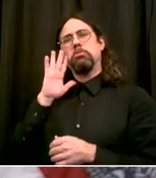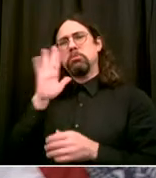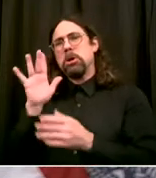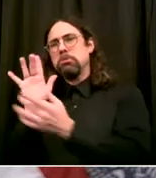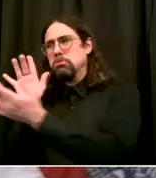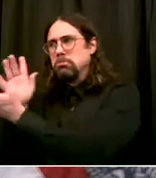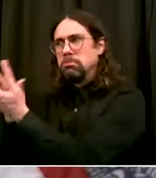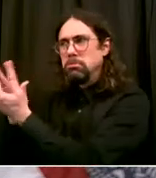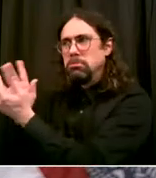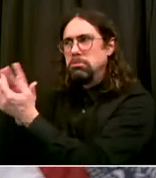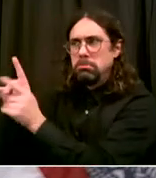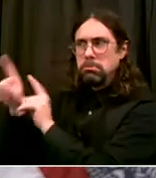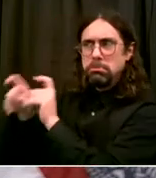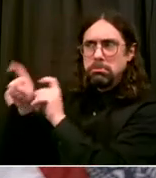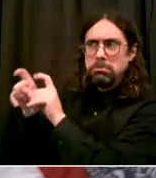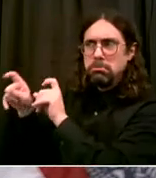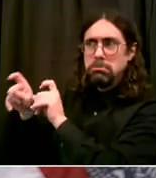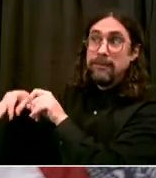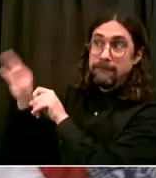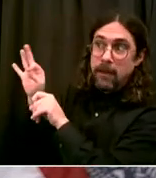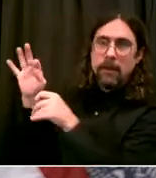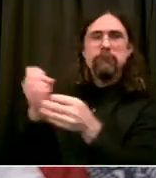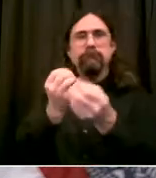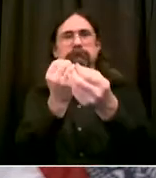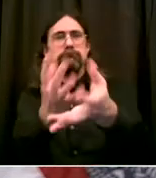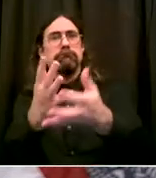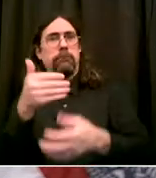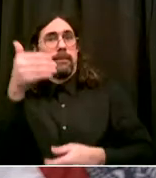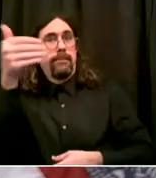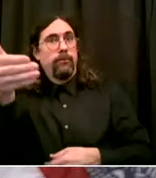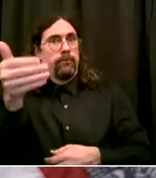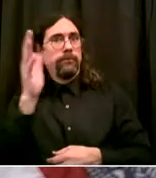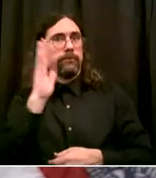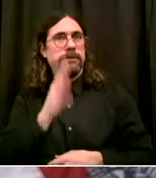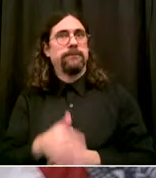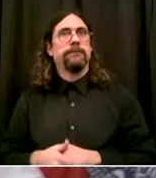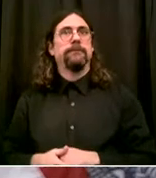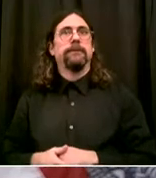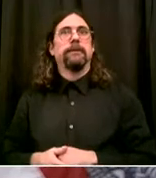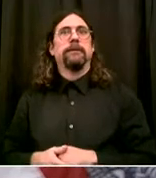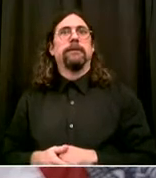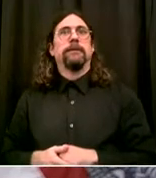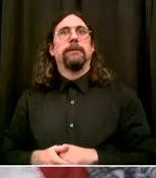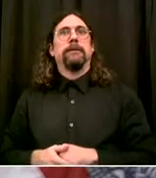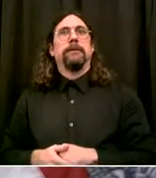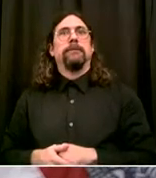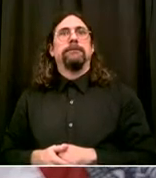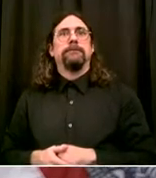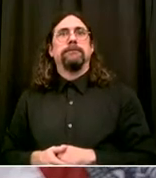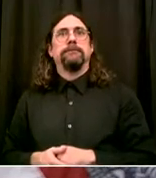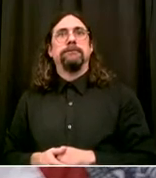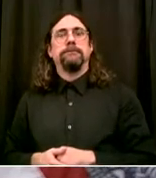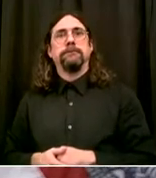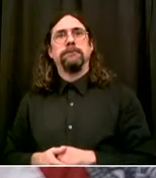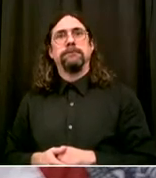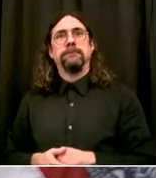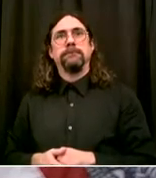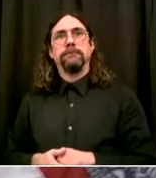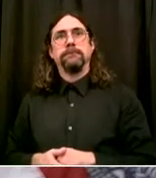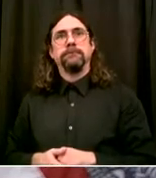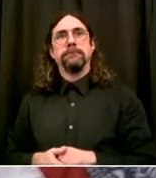legislature finally got rid of what was wrong with the 50A law and gave us the ability to be transparent.